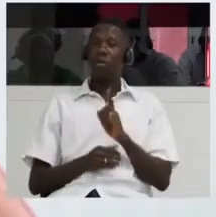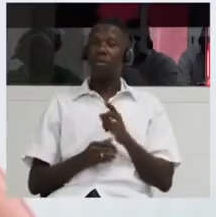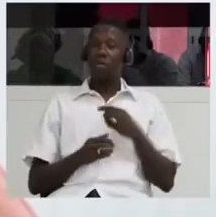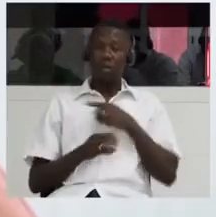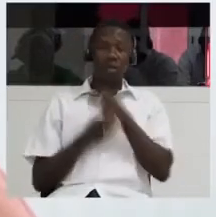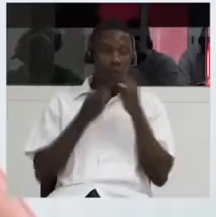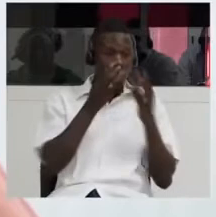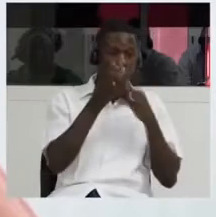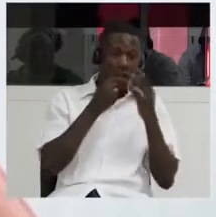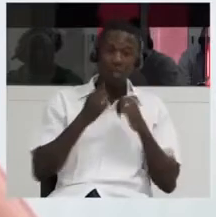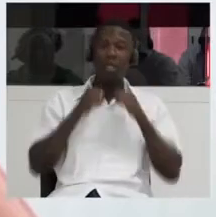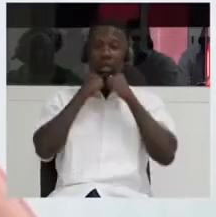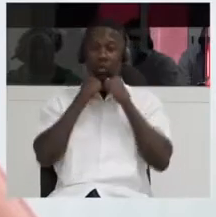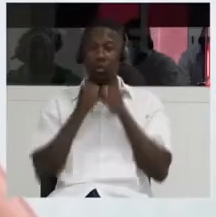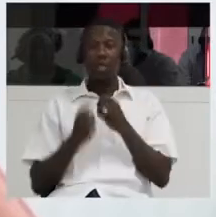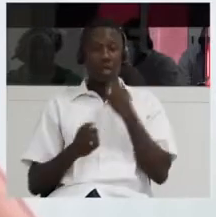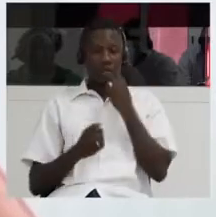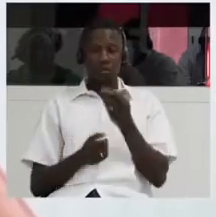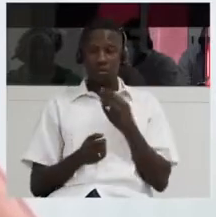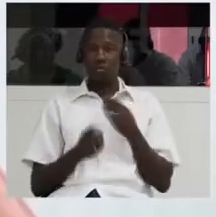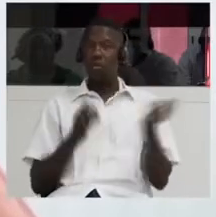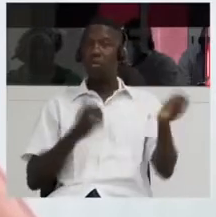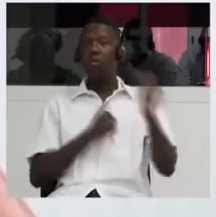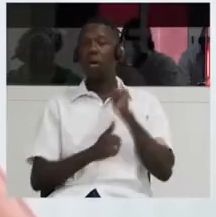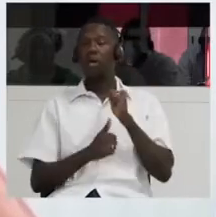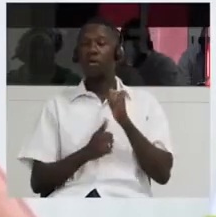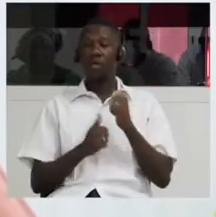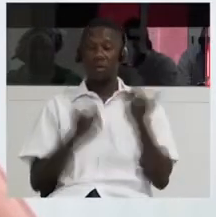Edward Singate asked us to come back by midnight.